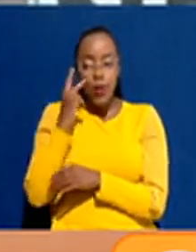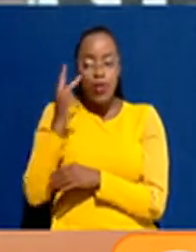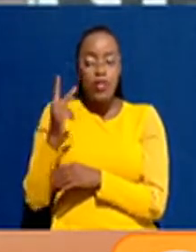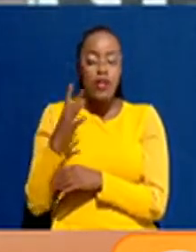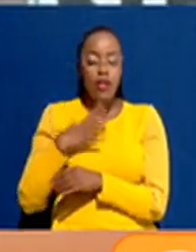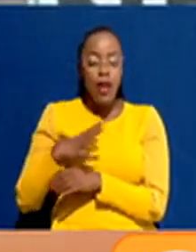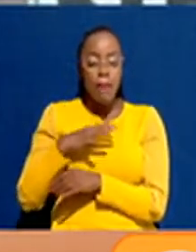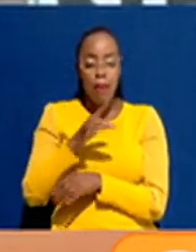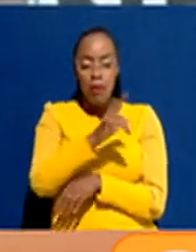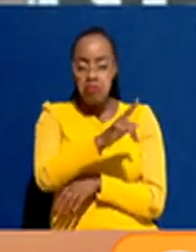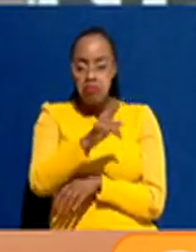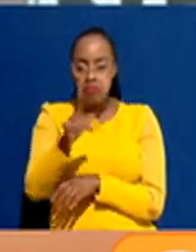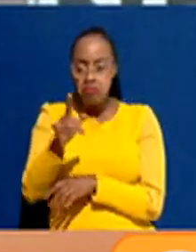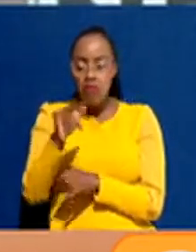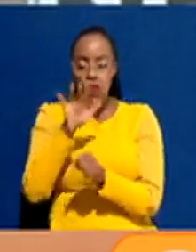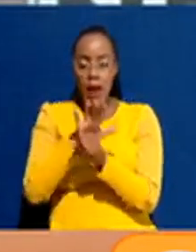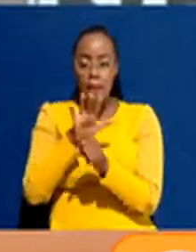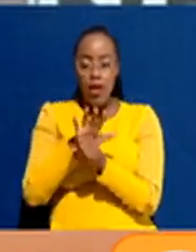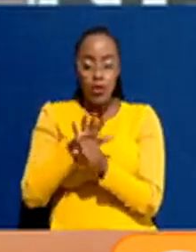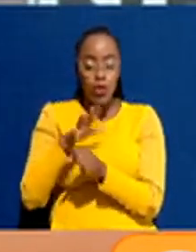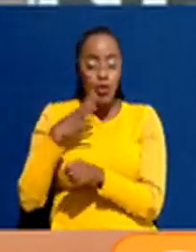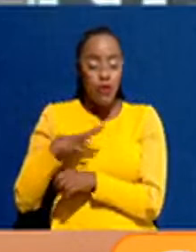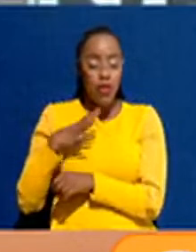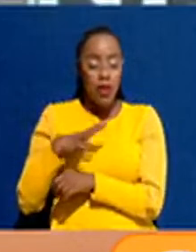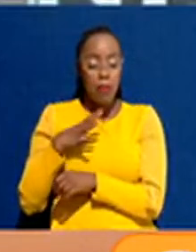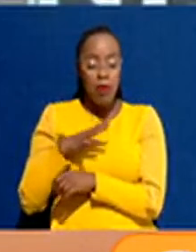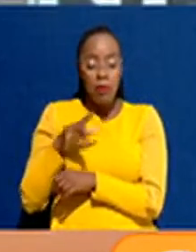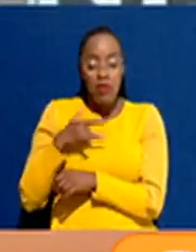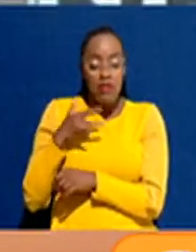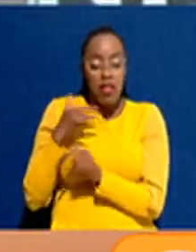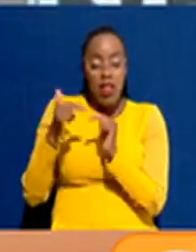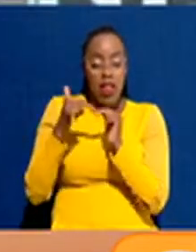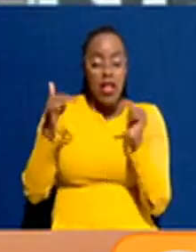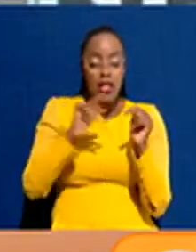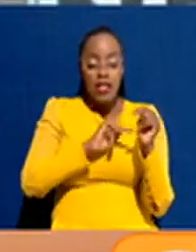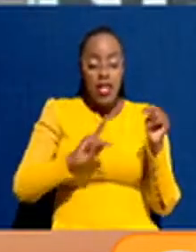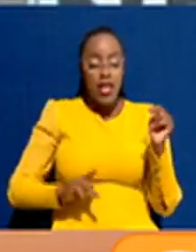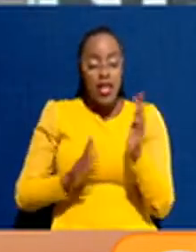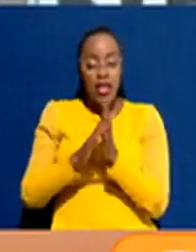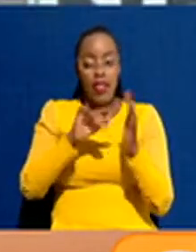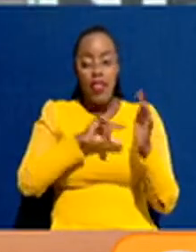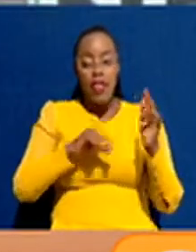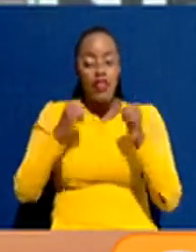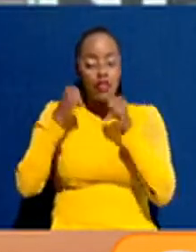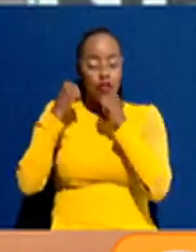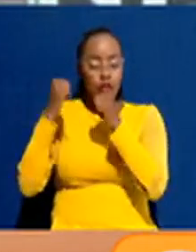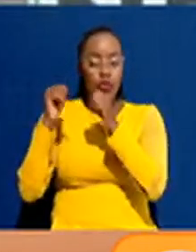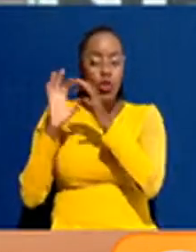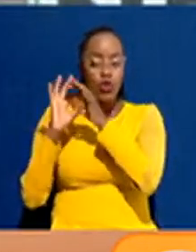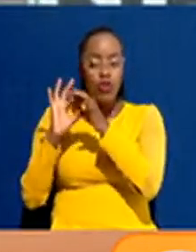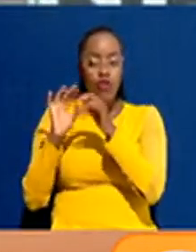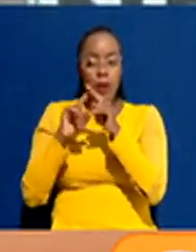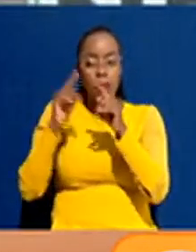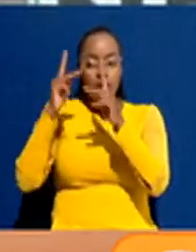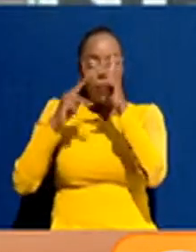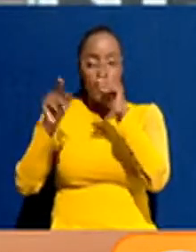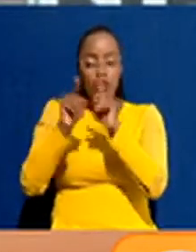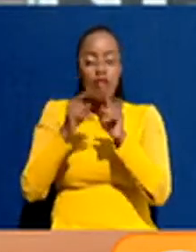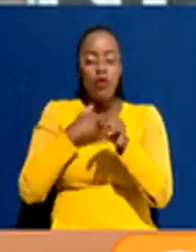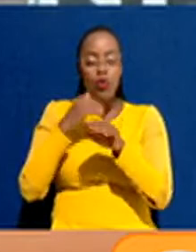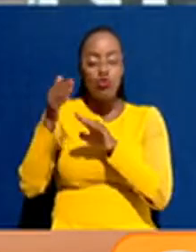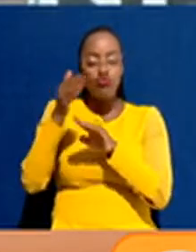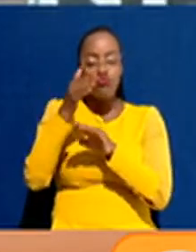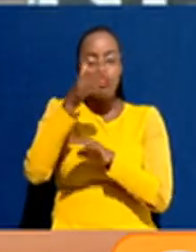public majority, you know, going against the monarchy. I think it's a very, very strong tradition. But Prof, I want to bring you back